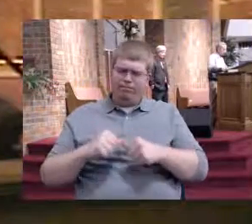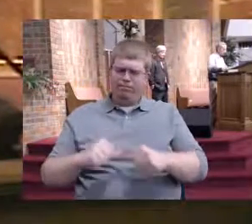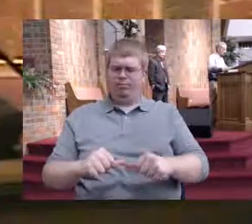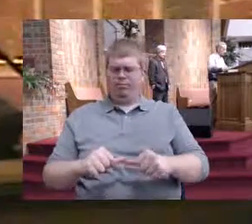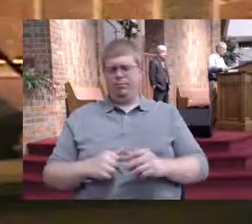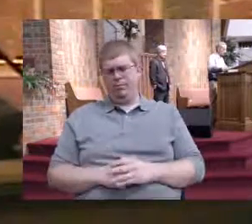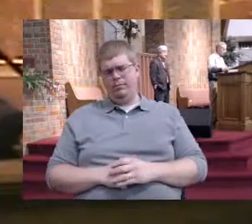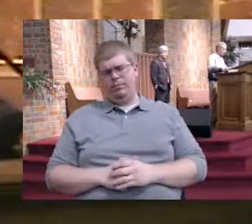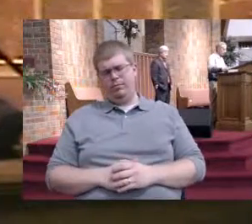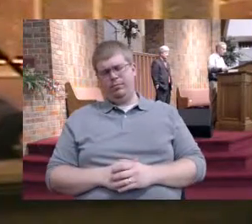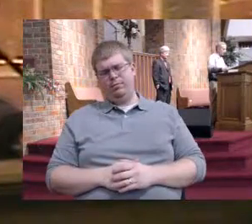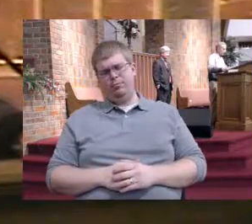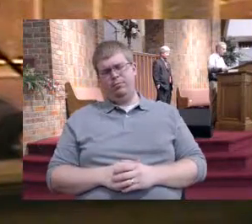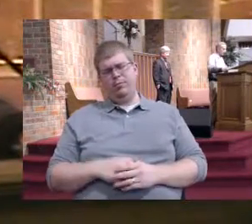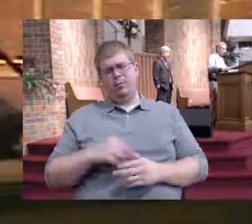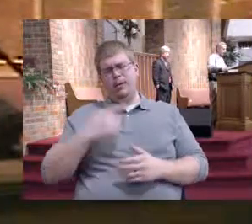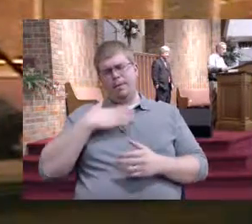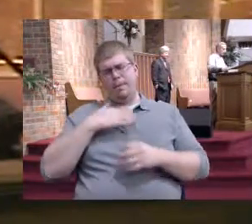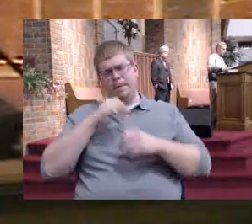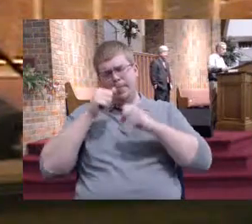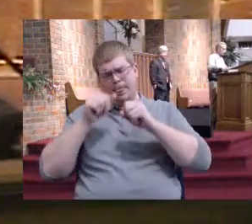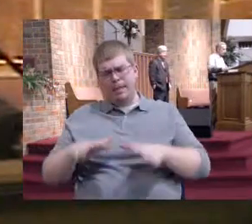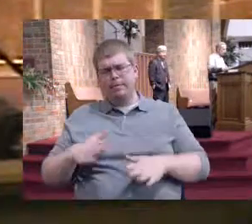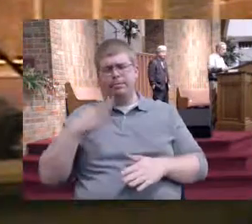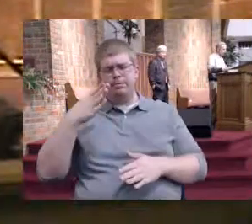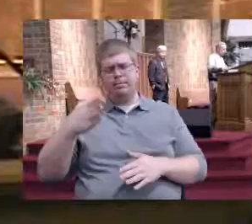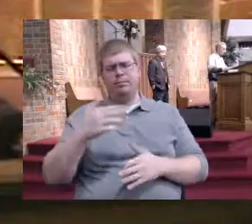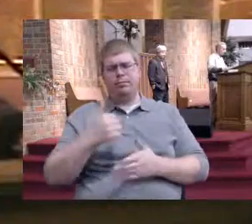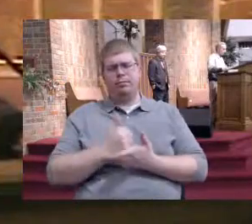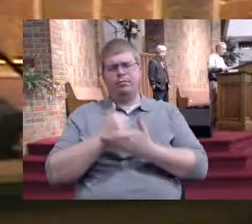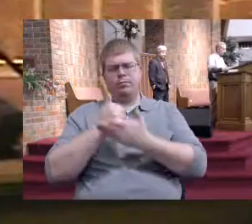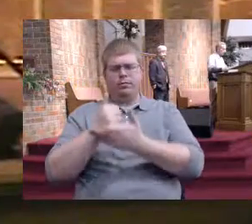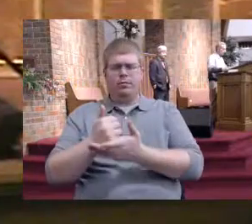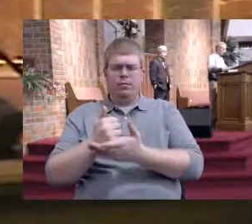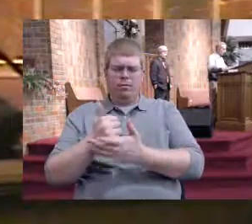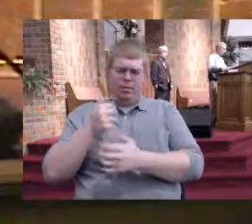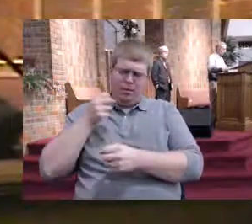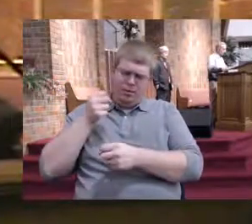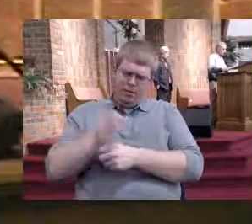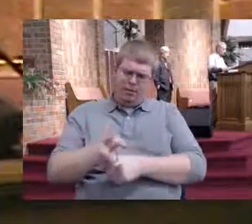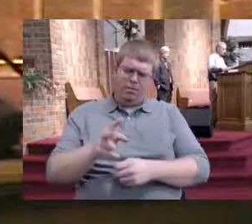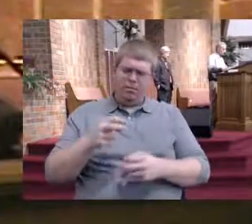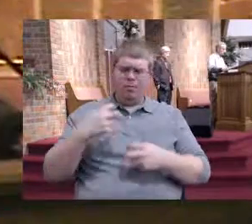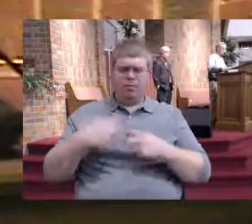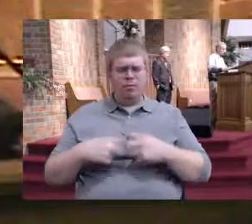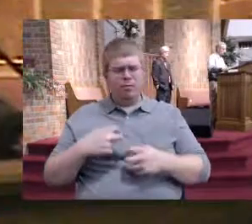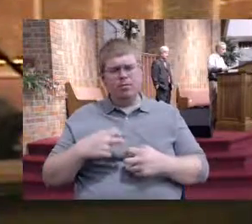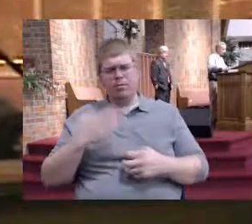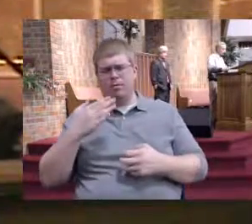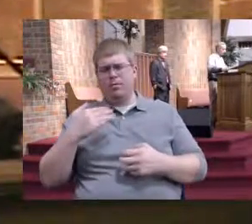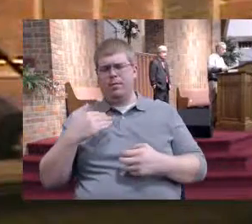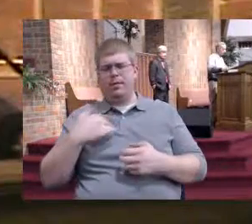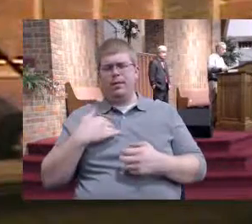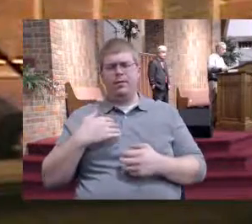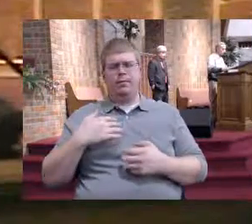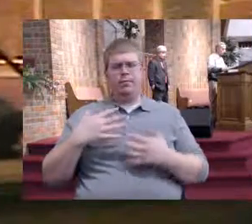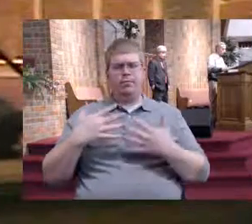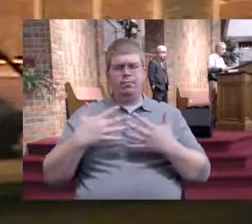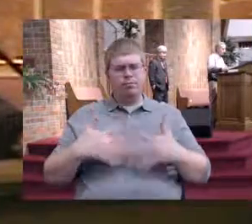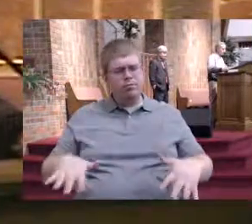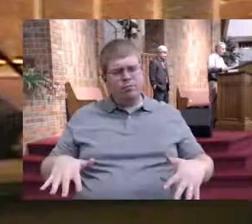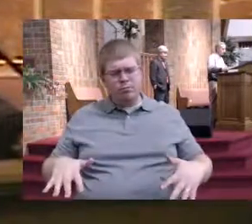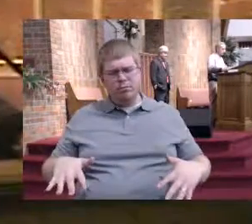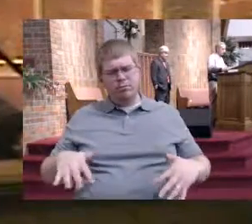Bless them and help them to overcome those obstacles, whether it be great loss, whether it be physical or